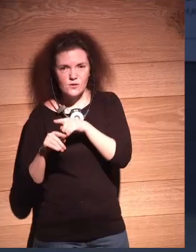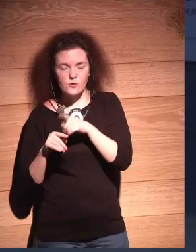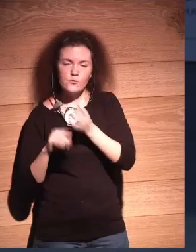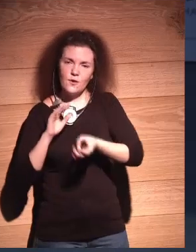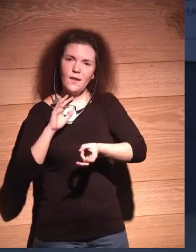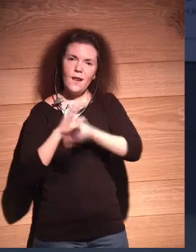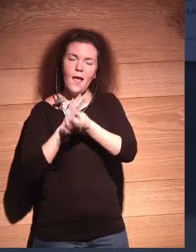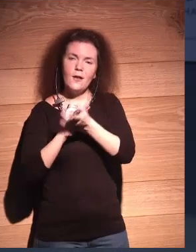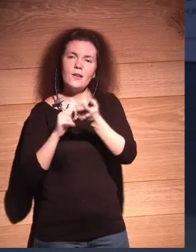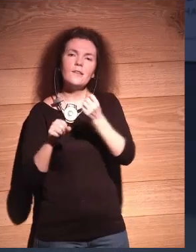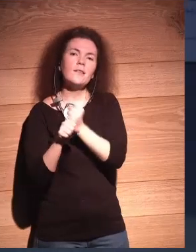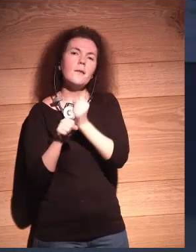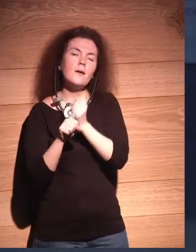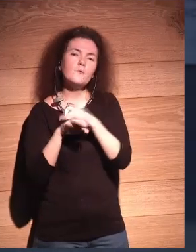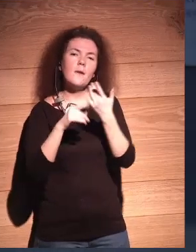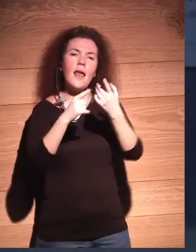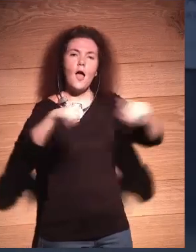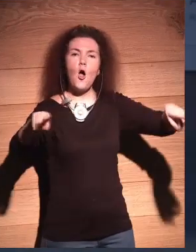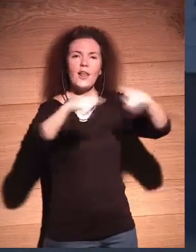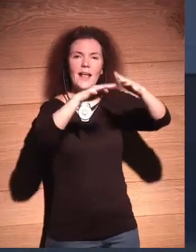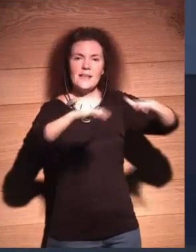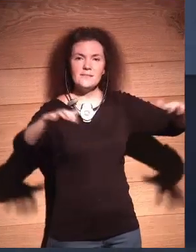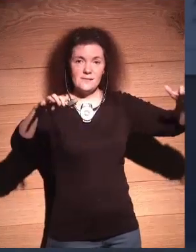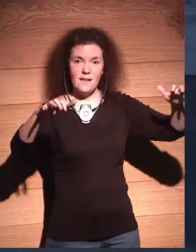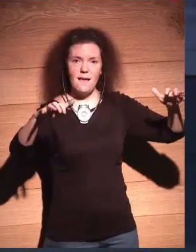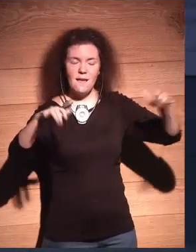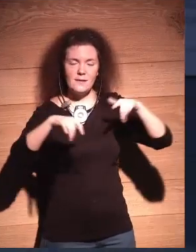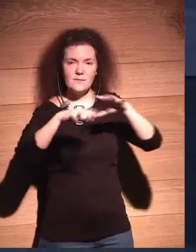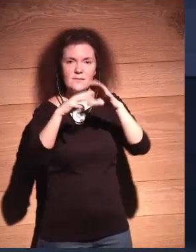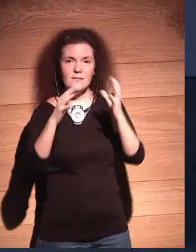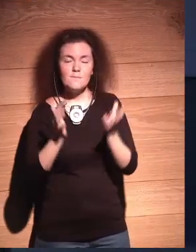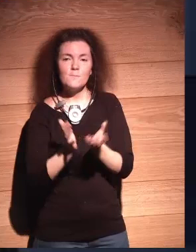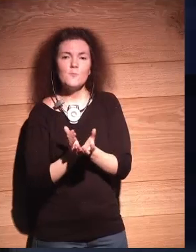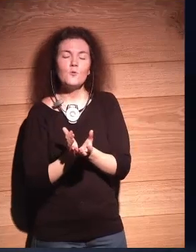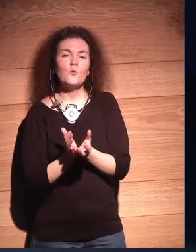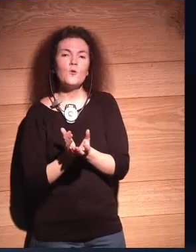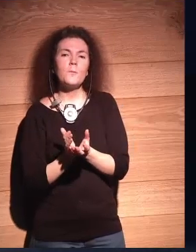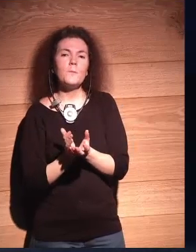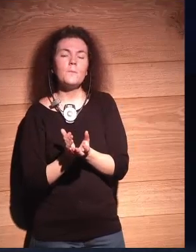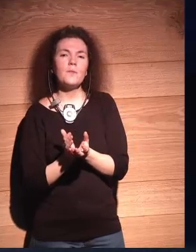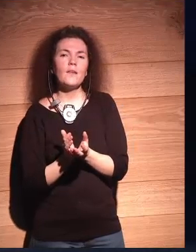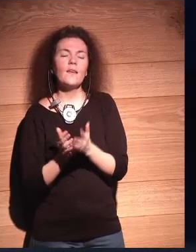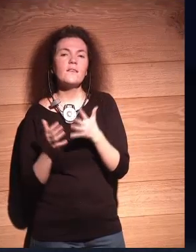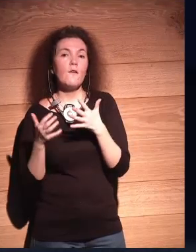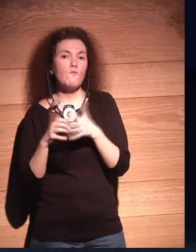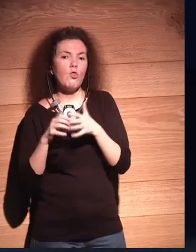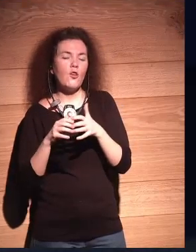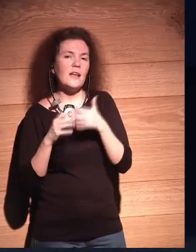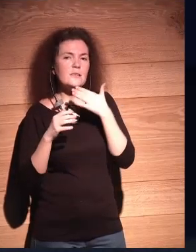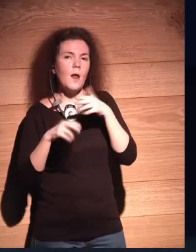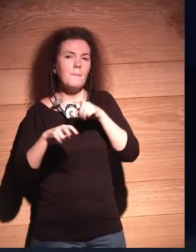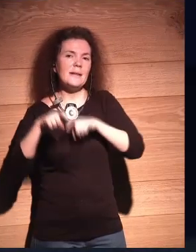as well that were in this backwards world, which was often they were often lyrics that would